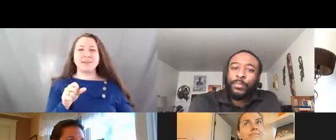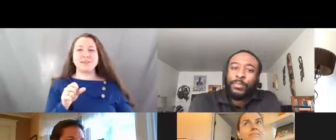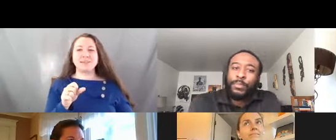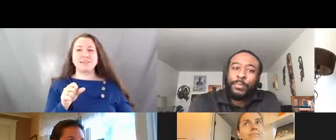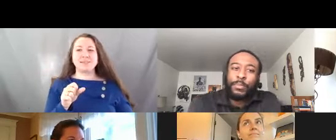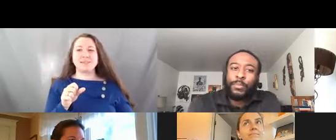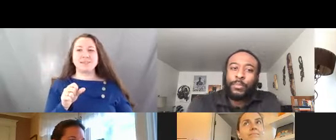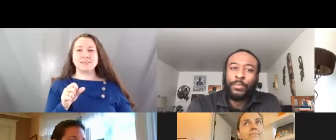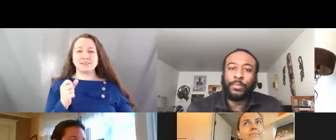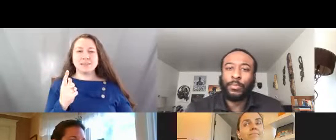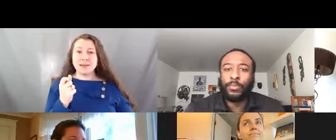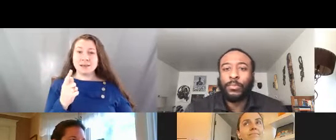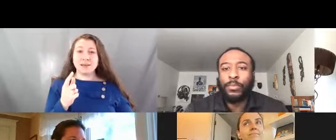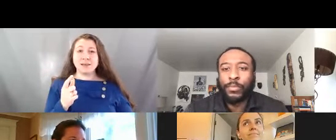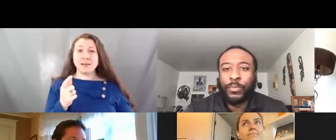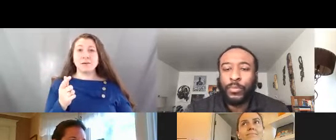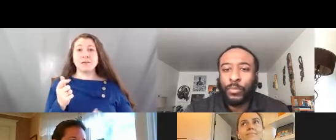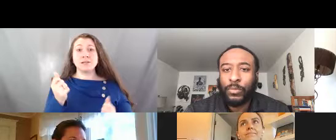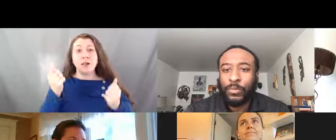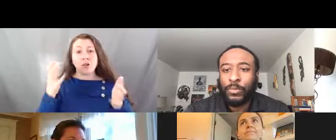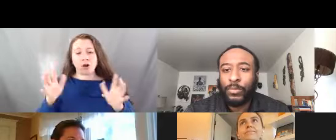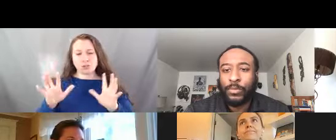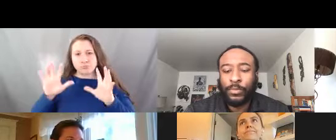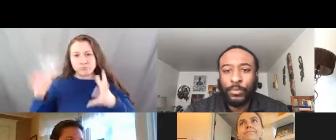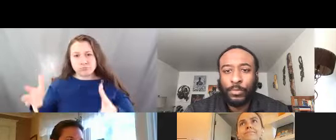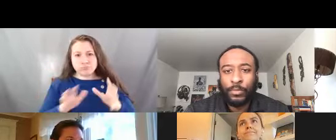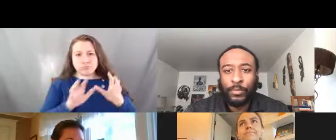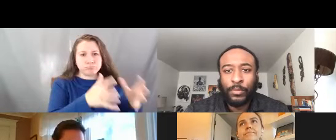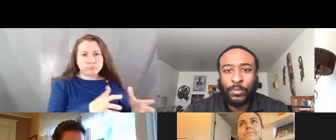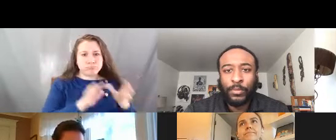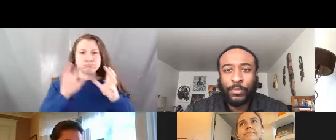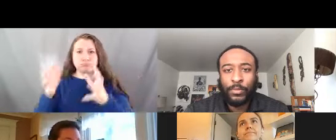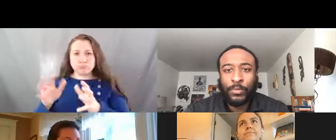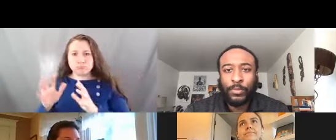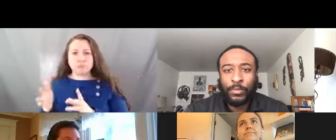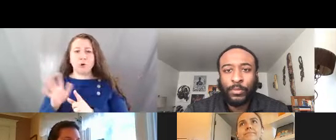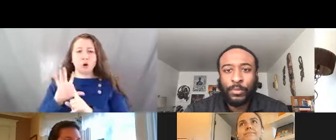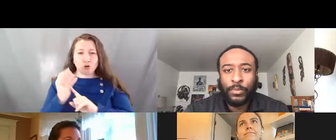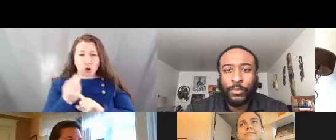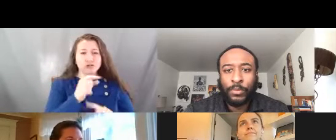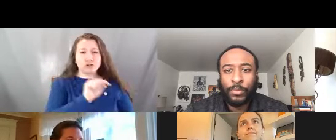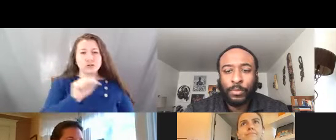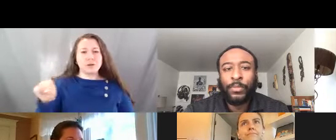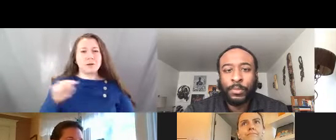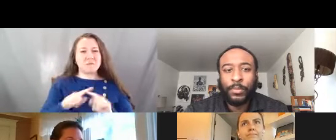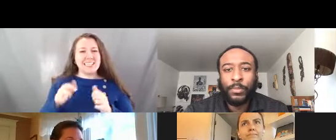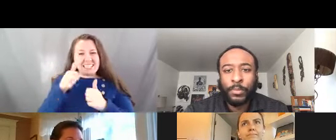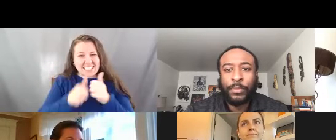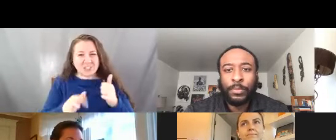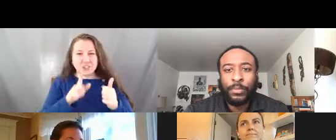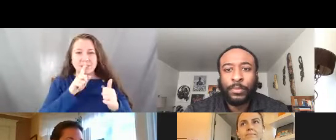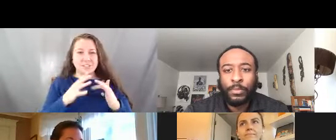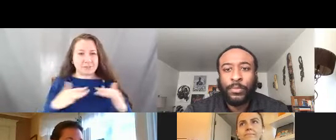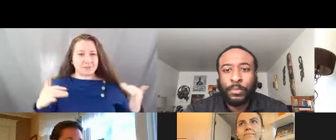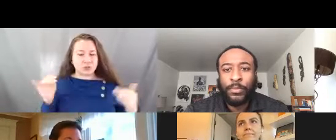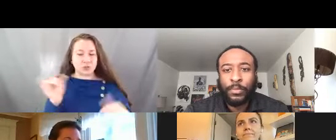there are huge populations of specific cultures, but at the same time they're also diverse within, which was interesting for